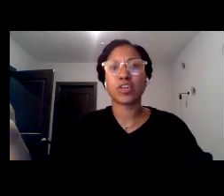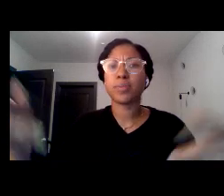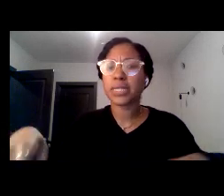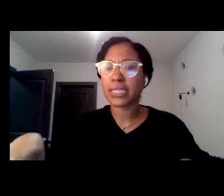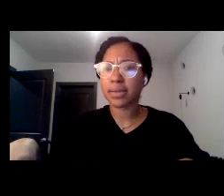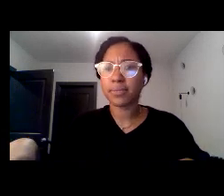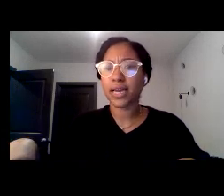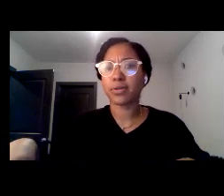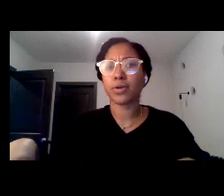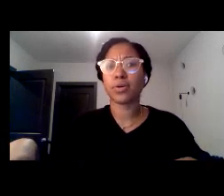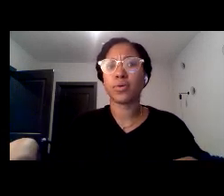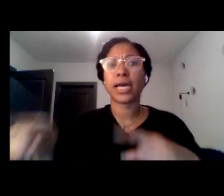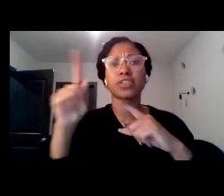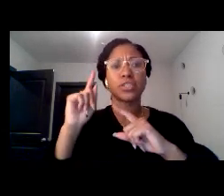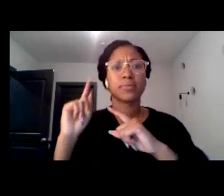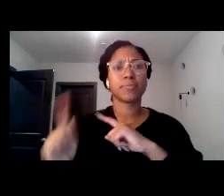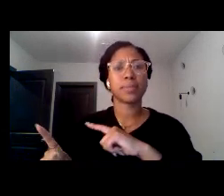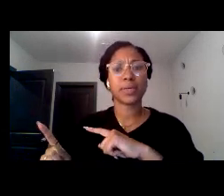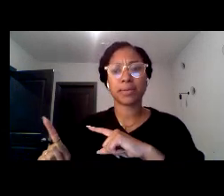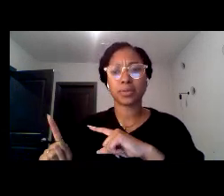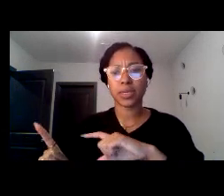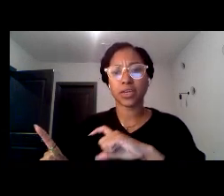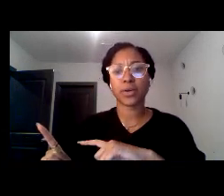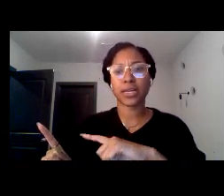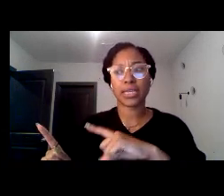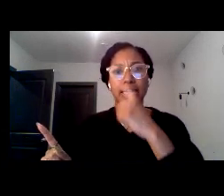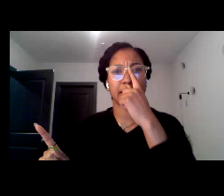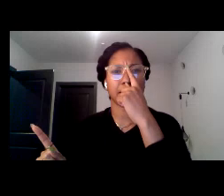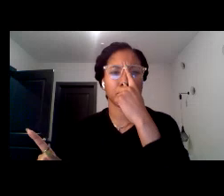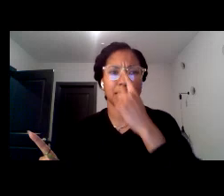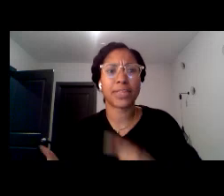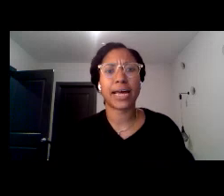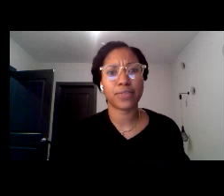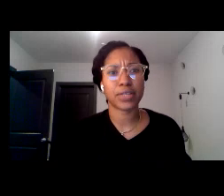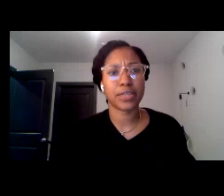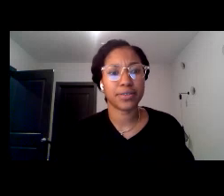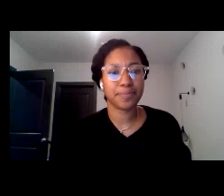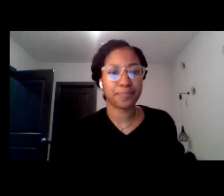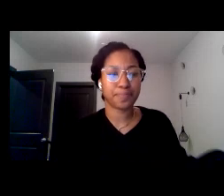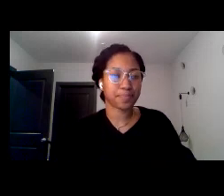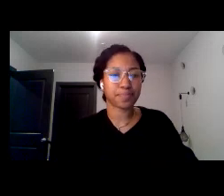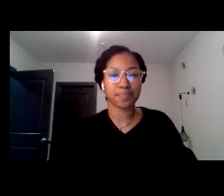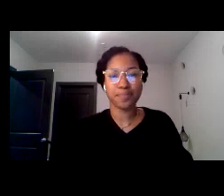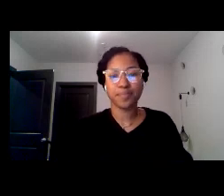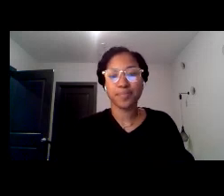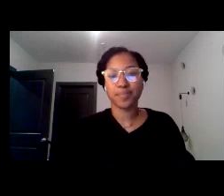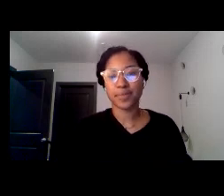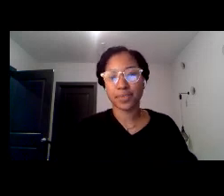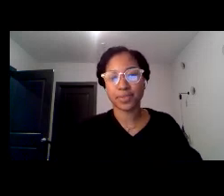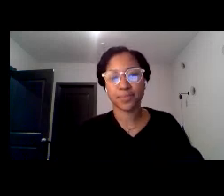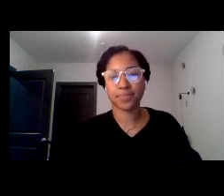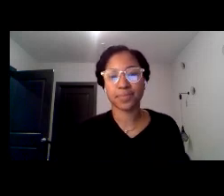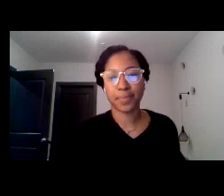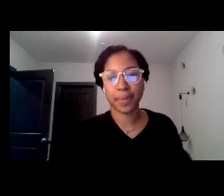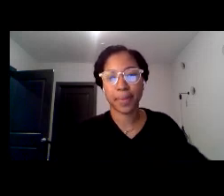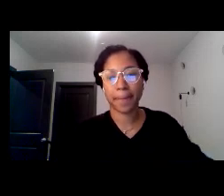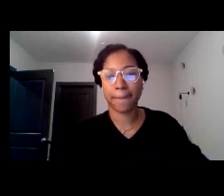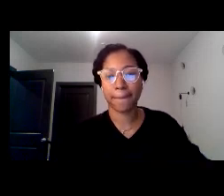have, this could be the time. I don't know. Actually, maybe I'm speaking incorrectly, and Neelam, we're saving that for later.